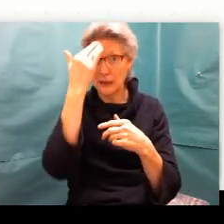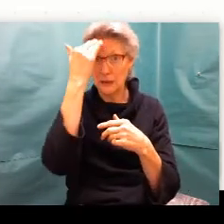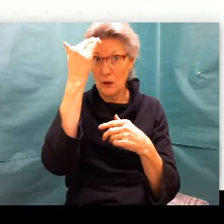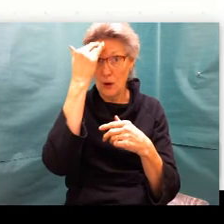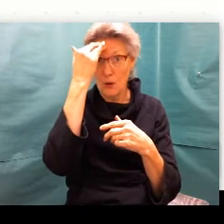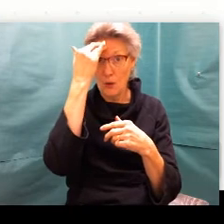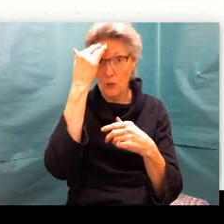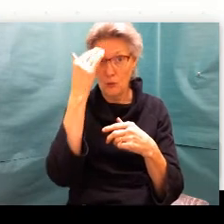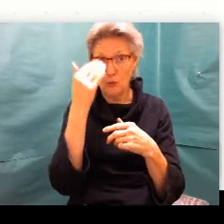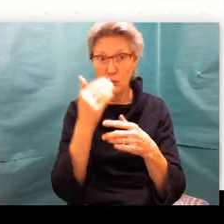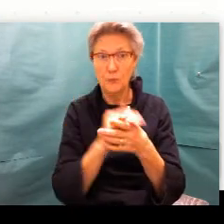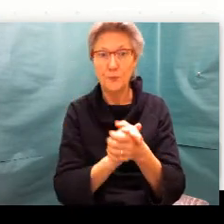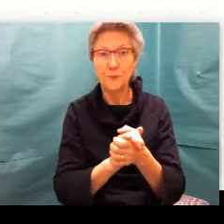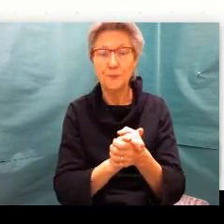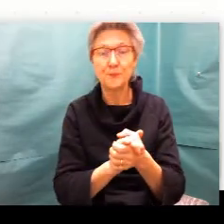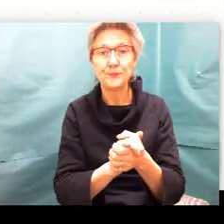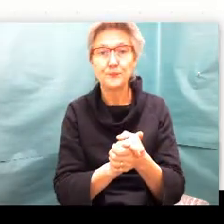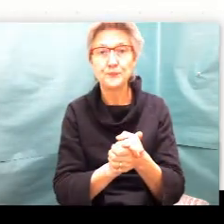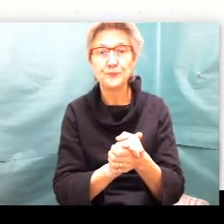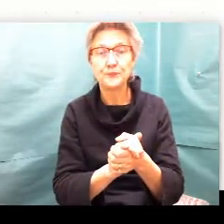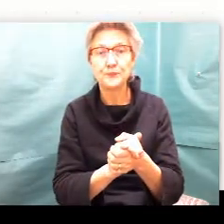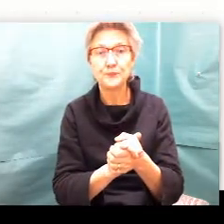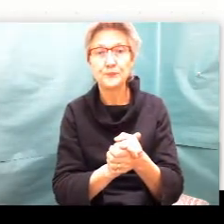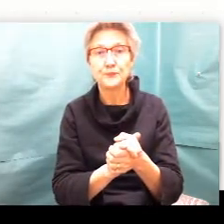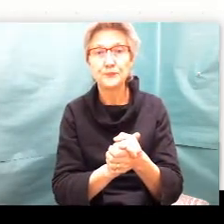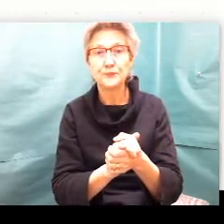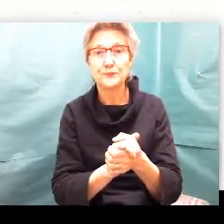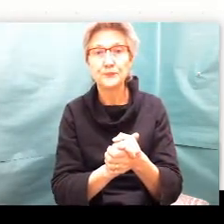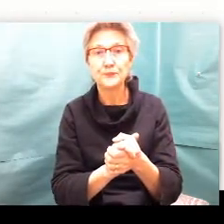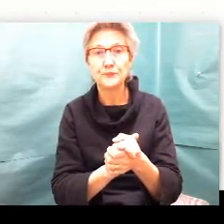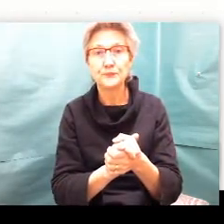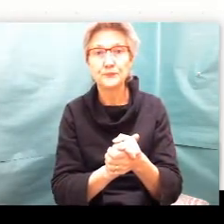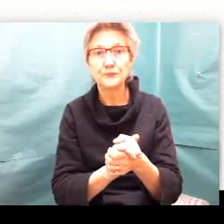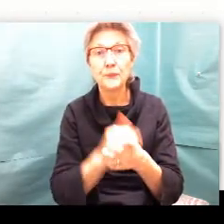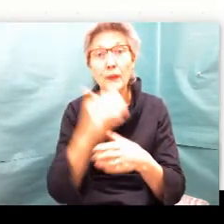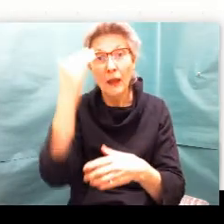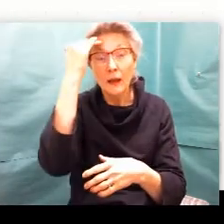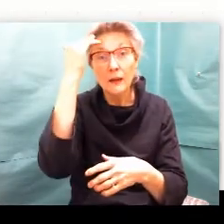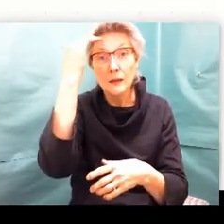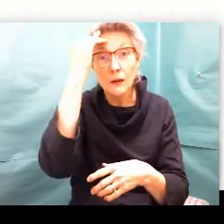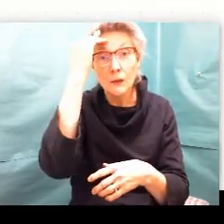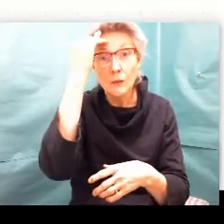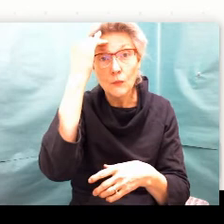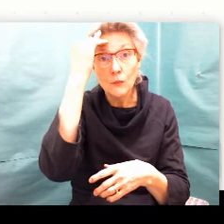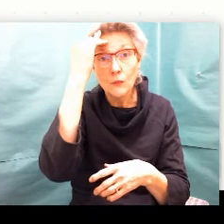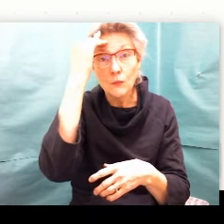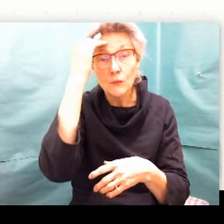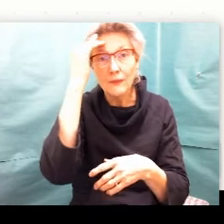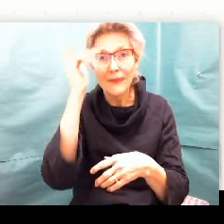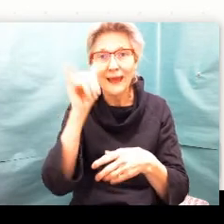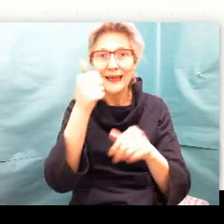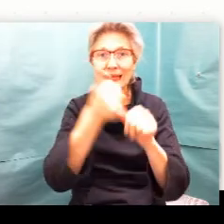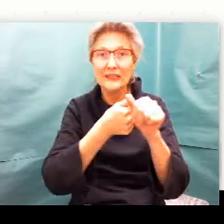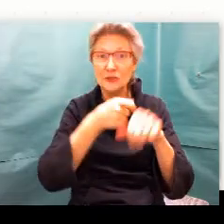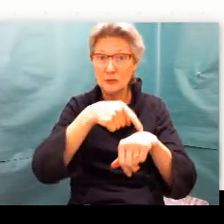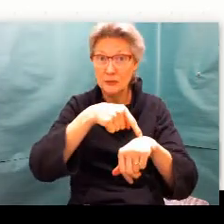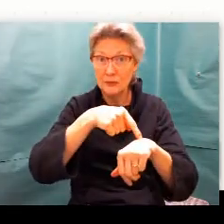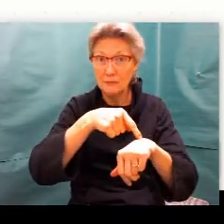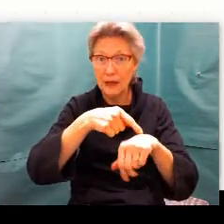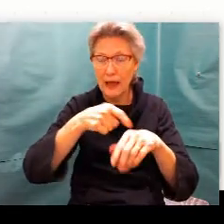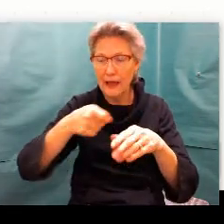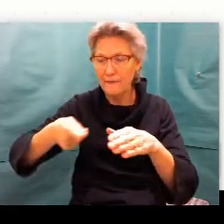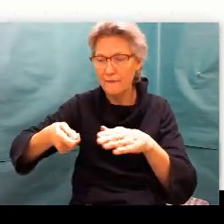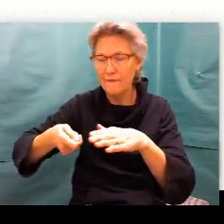know, just trying to get a pen here. Okay, I know that each time I fill